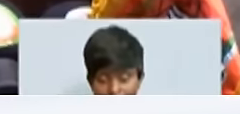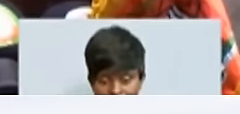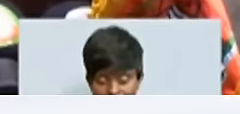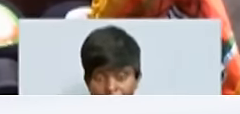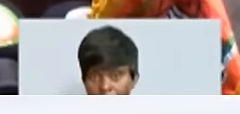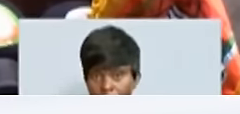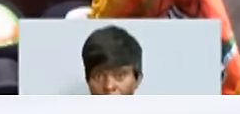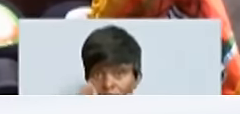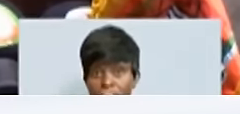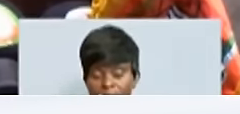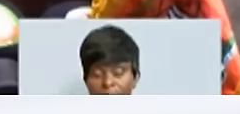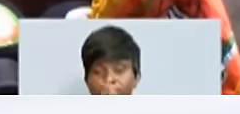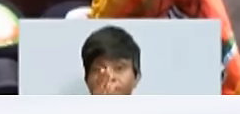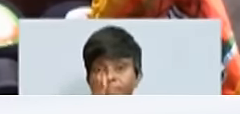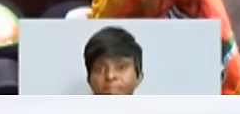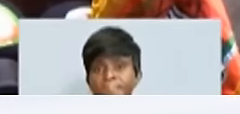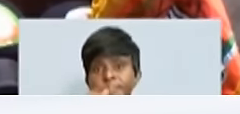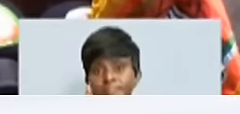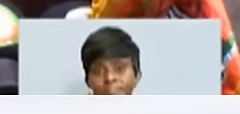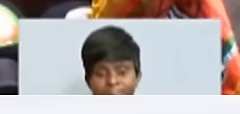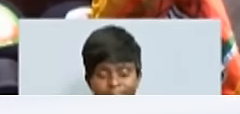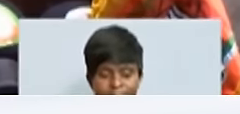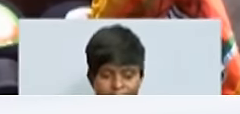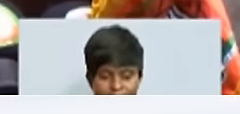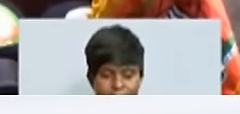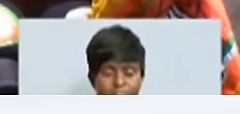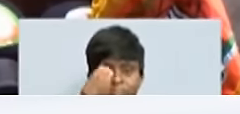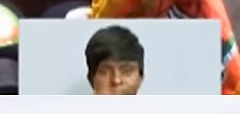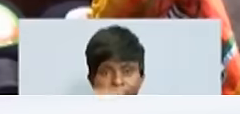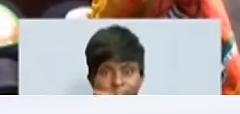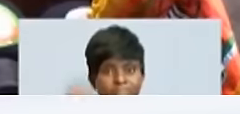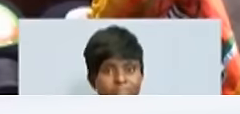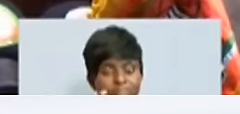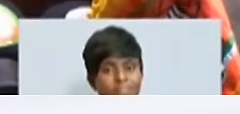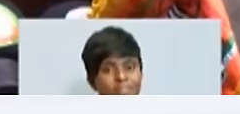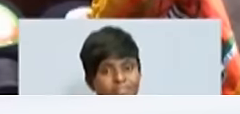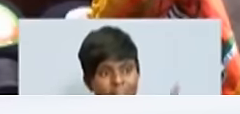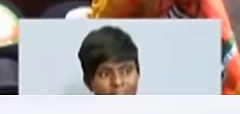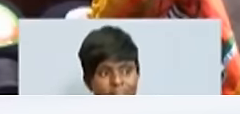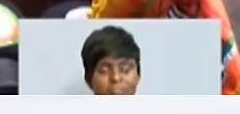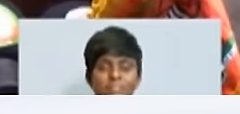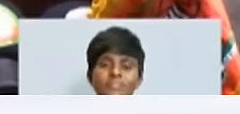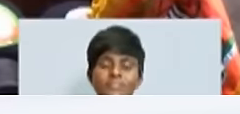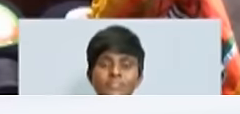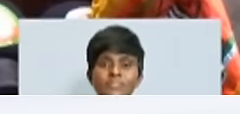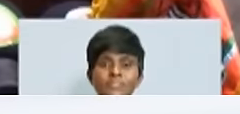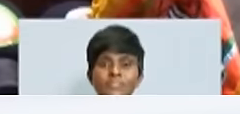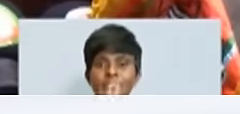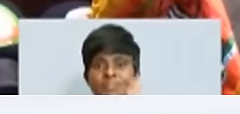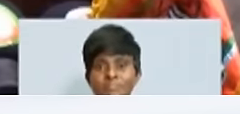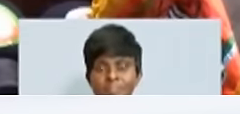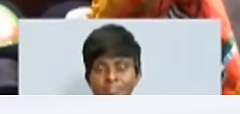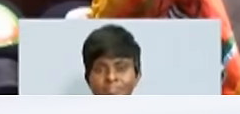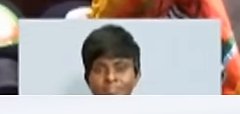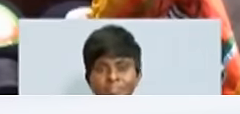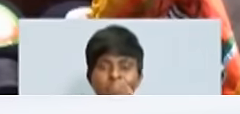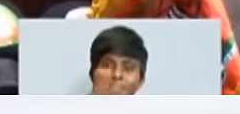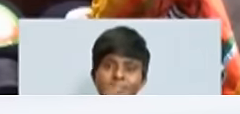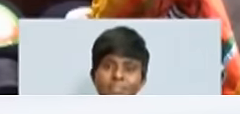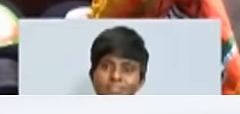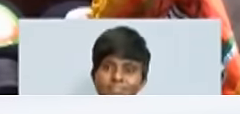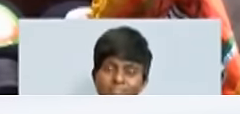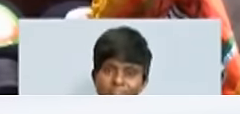resources, Madam Speaker, away from consumption expenditure, habits, bad habits,